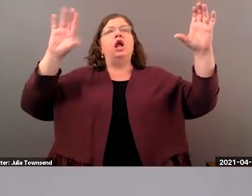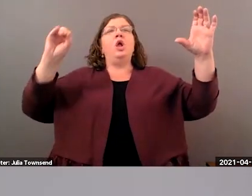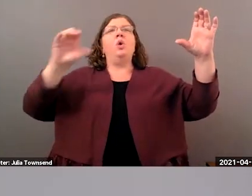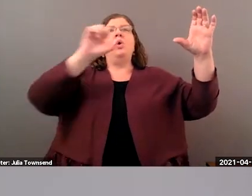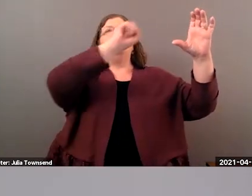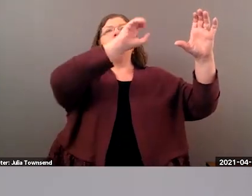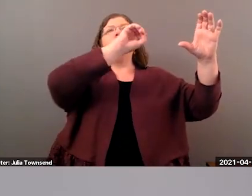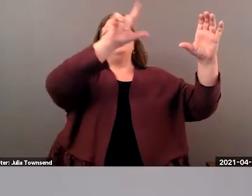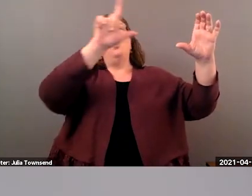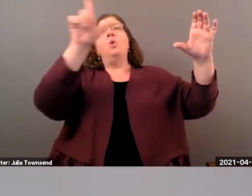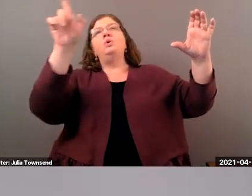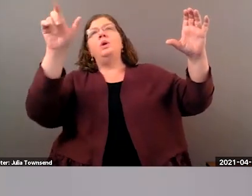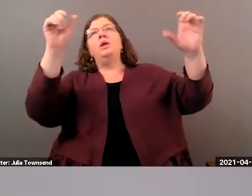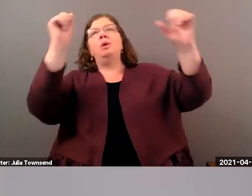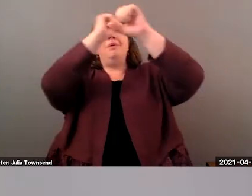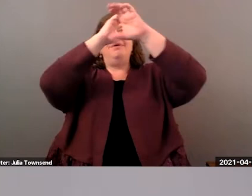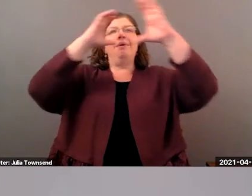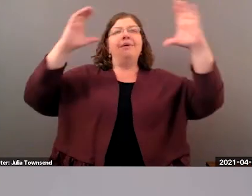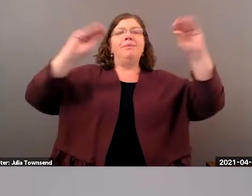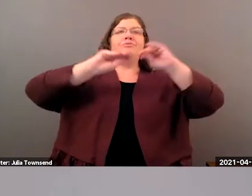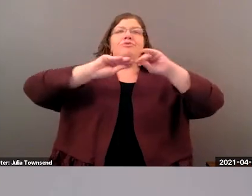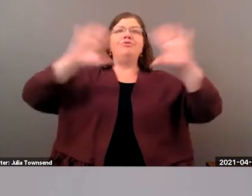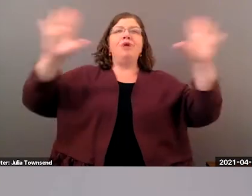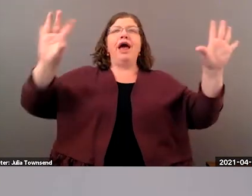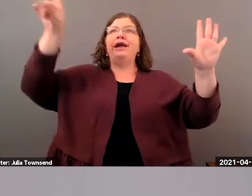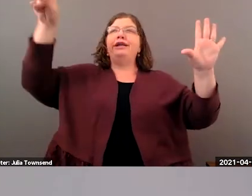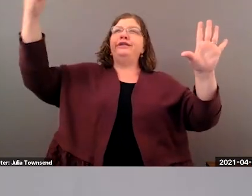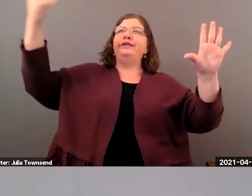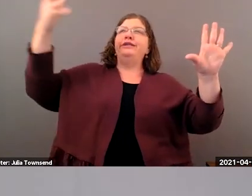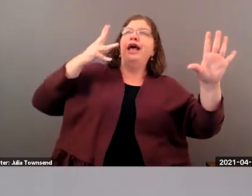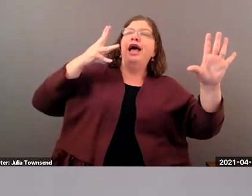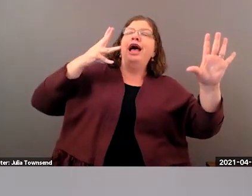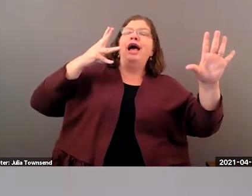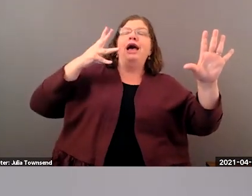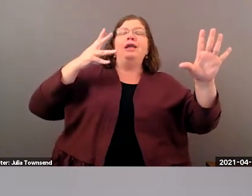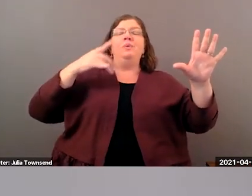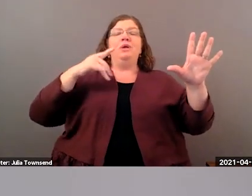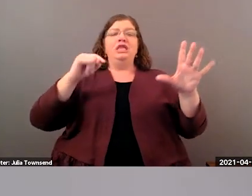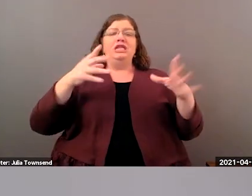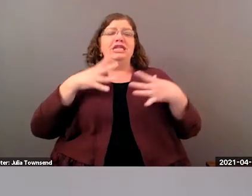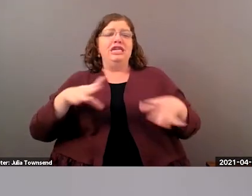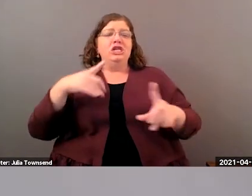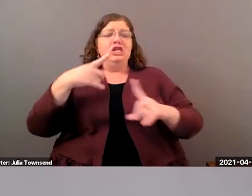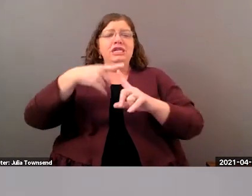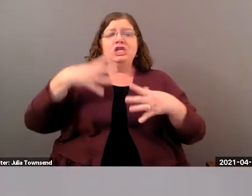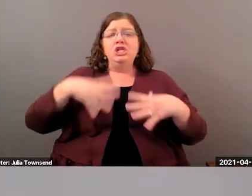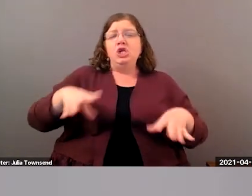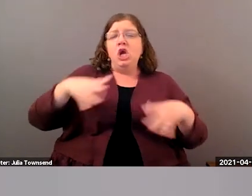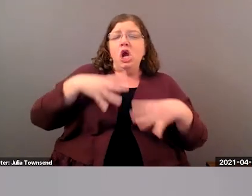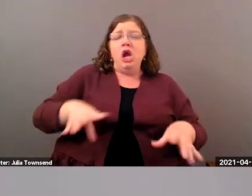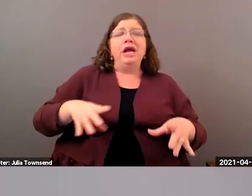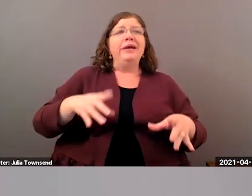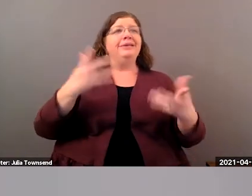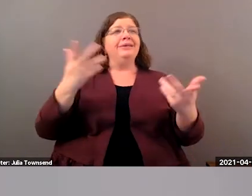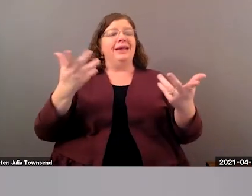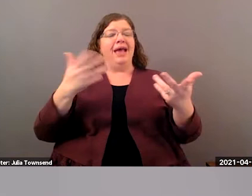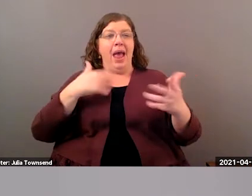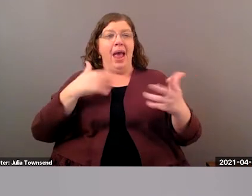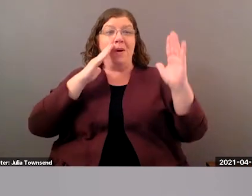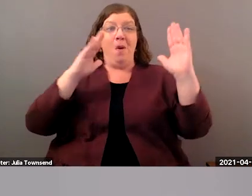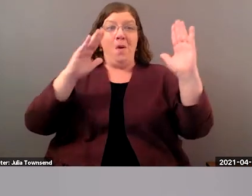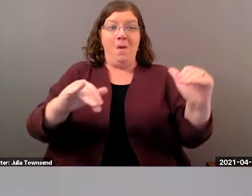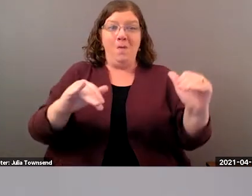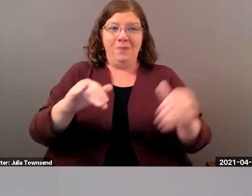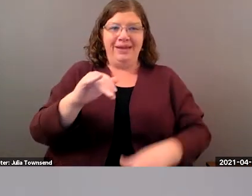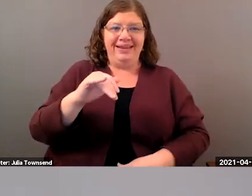And, you know, it's a big bright sun, and maybe we got some t-shirts going. And I'm hoping that this isn't just